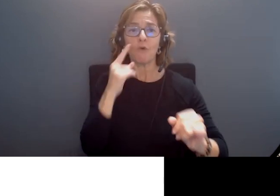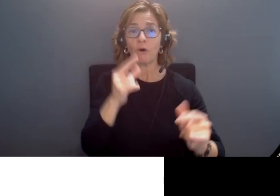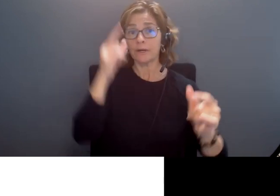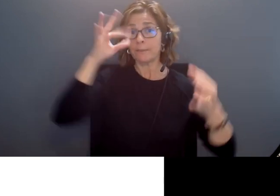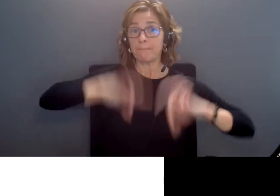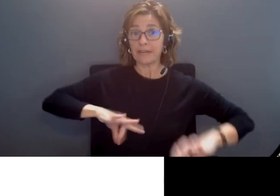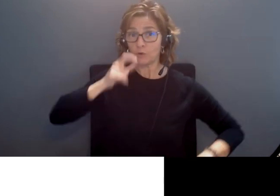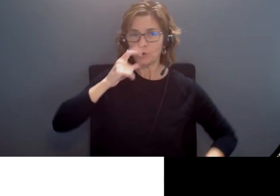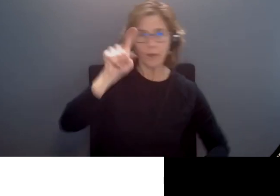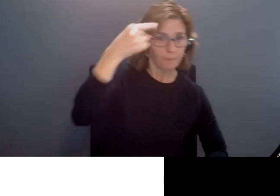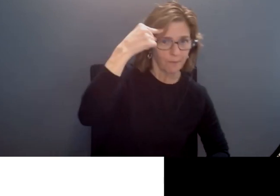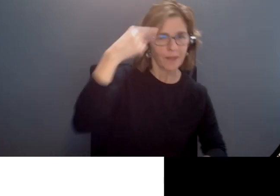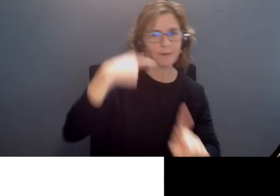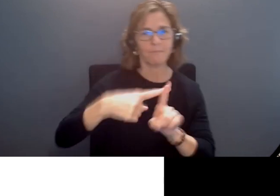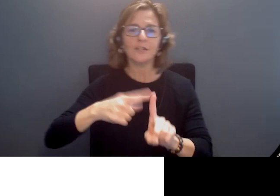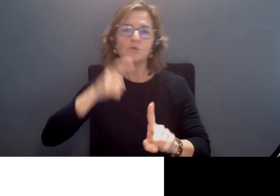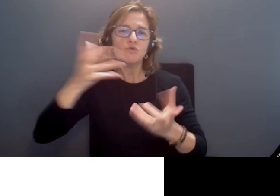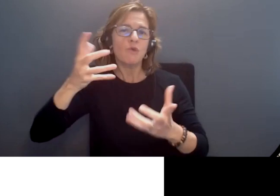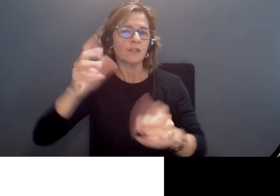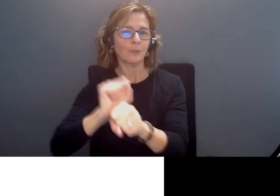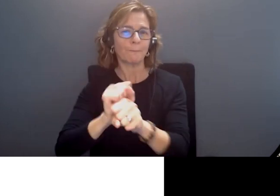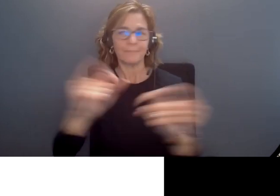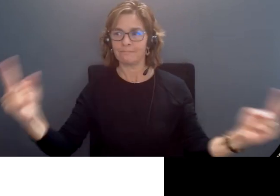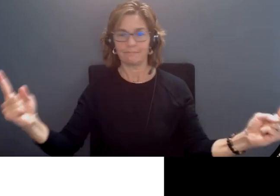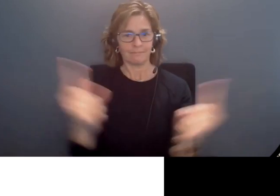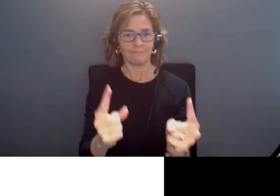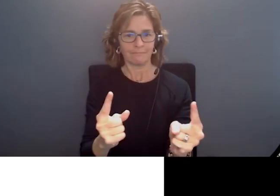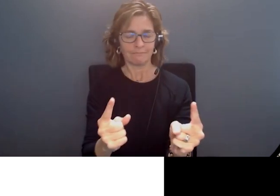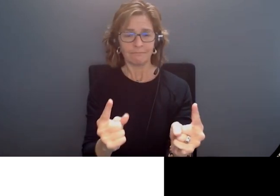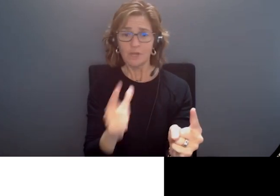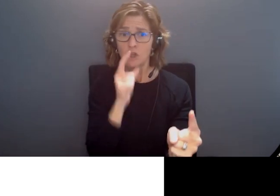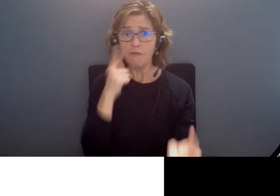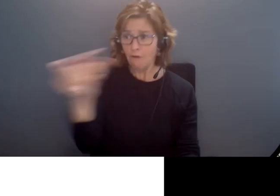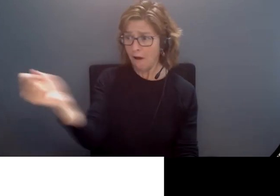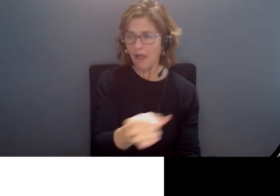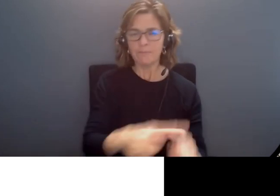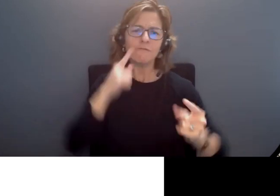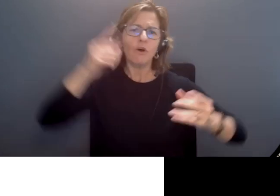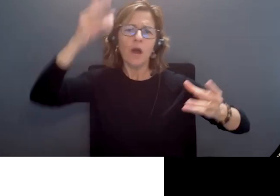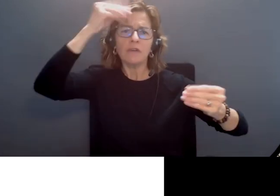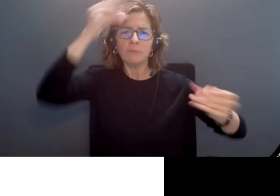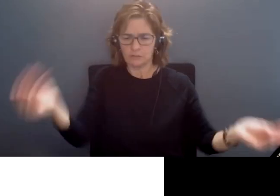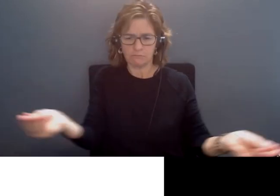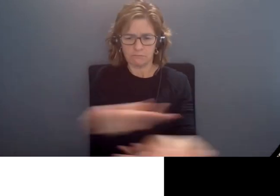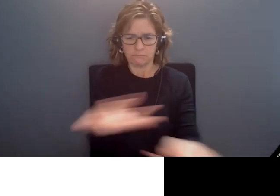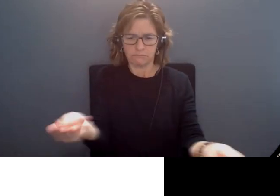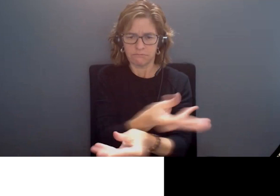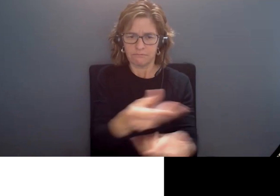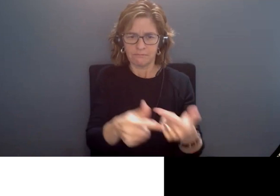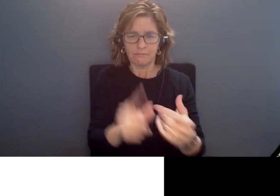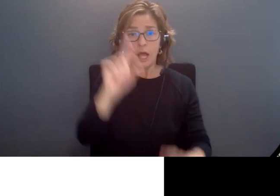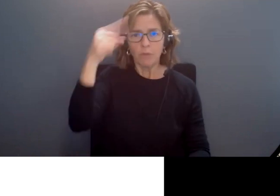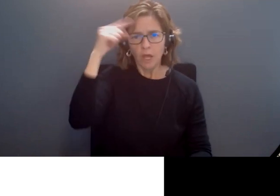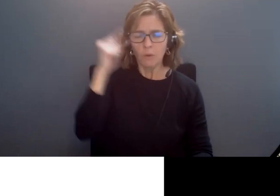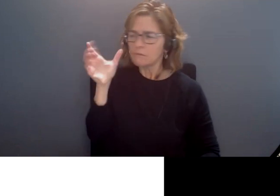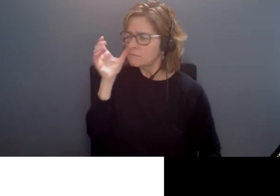to demonstrate skill sets and build a connection with a potential employer. Employers can learn more about the individual and how